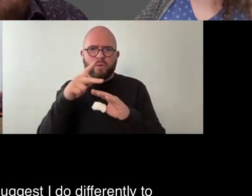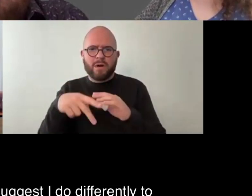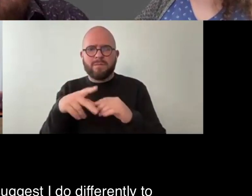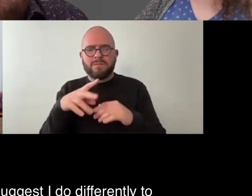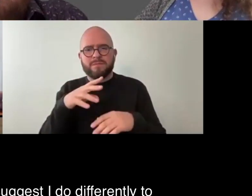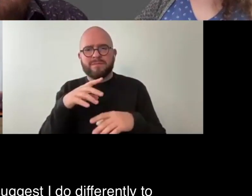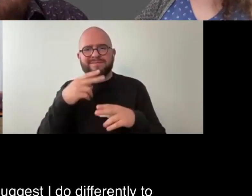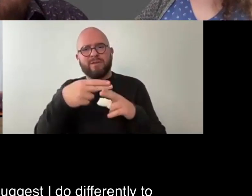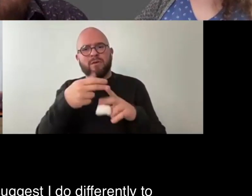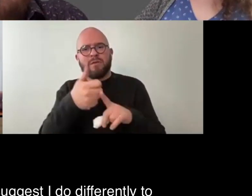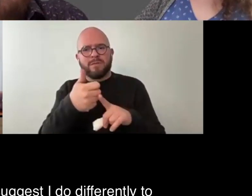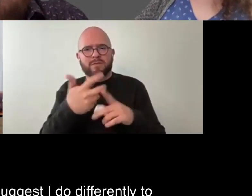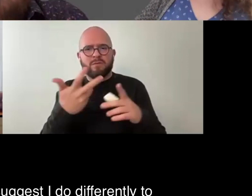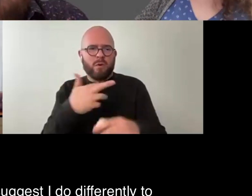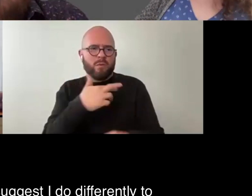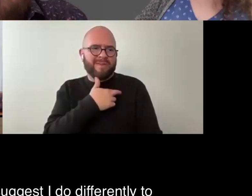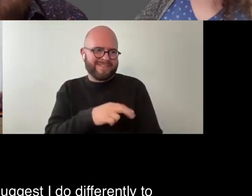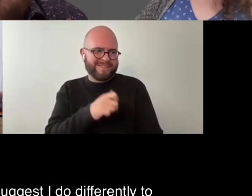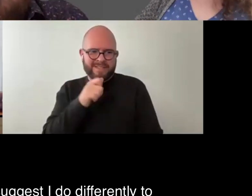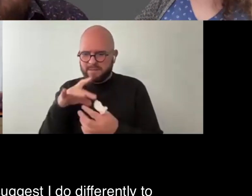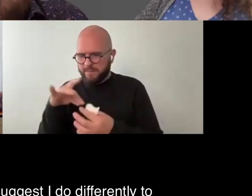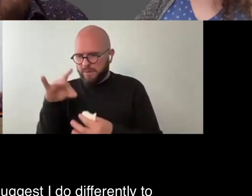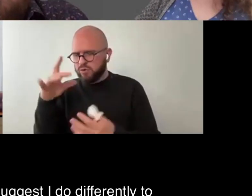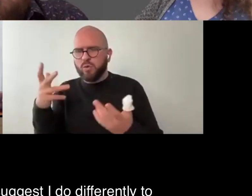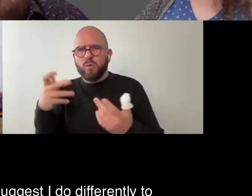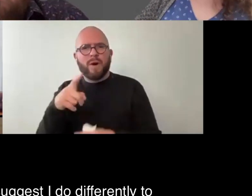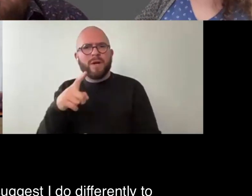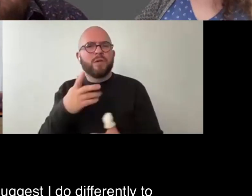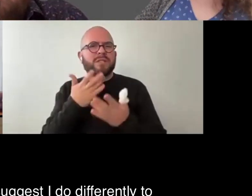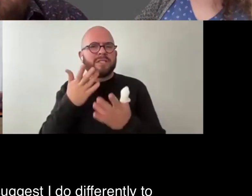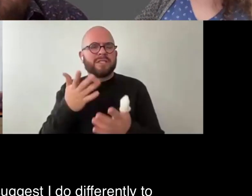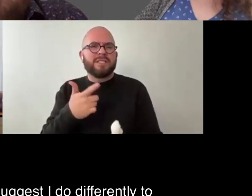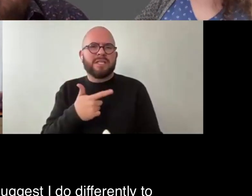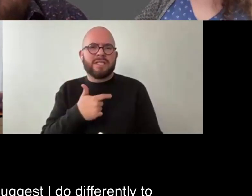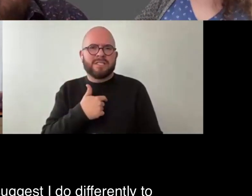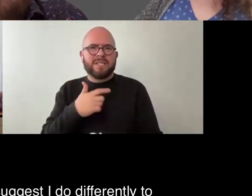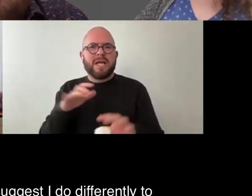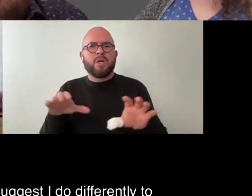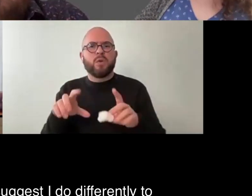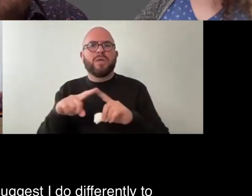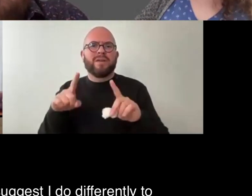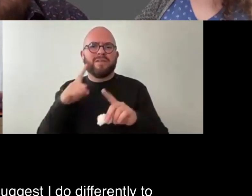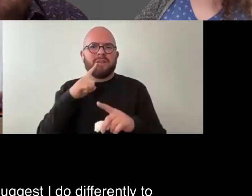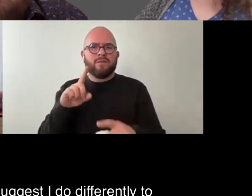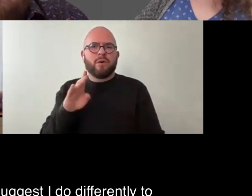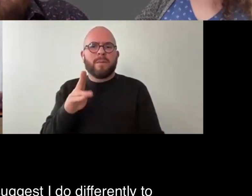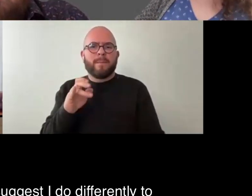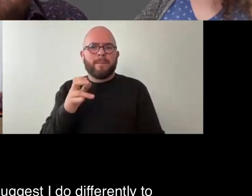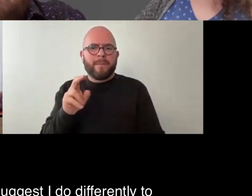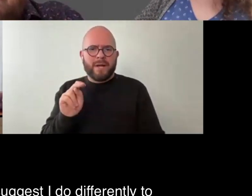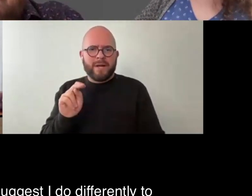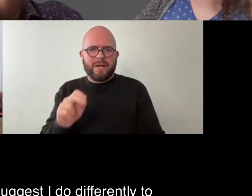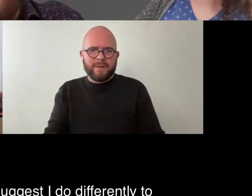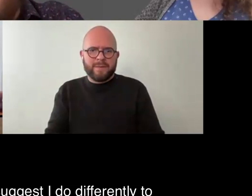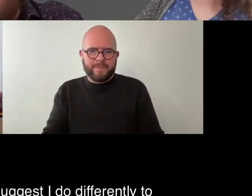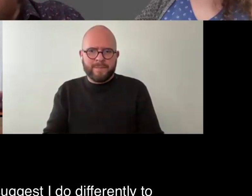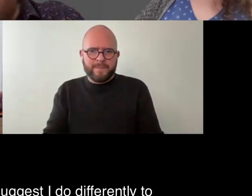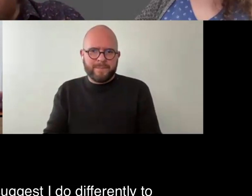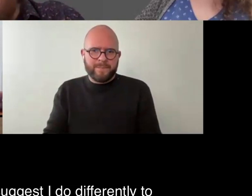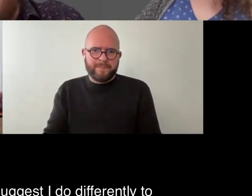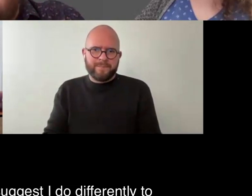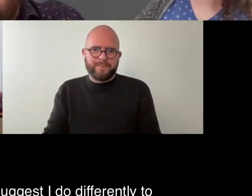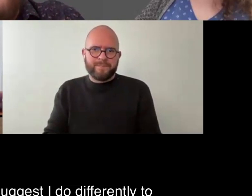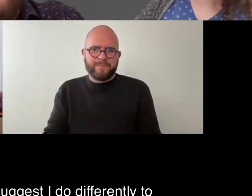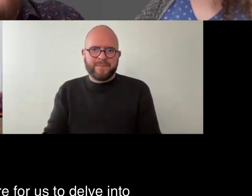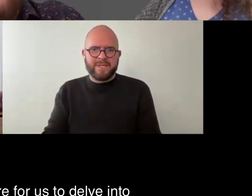spiritual. What do you suggest I do differently to get buy-in? And I'm kind